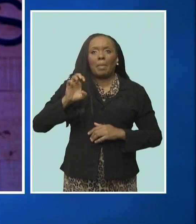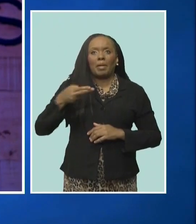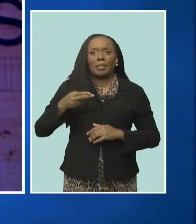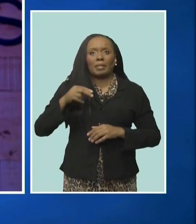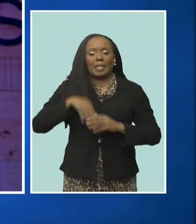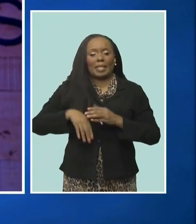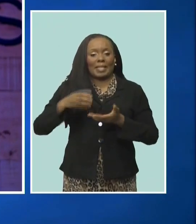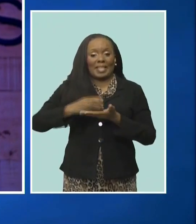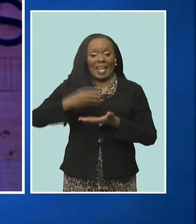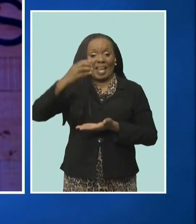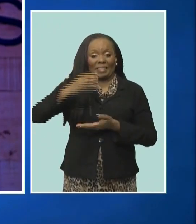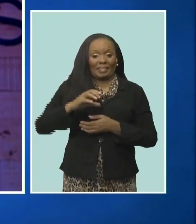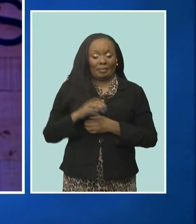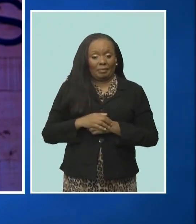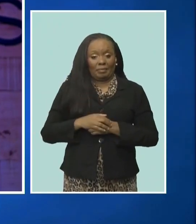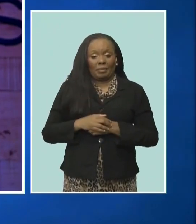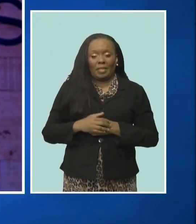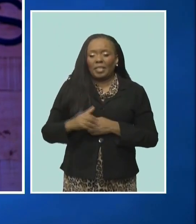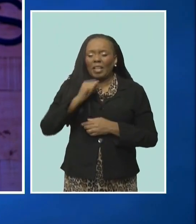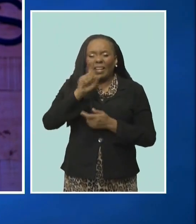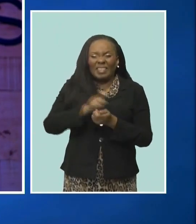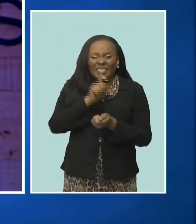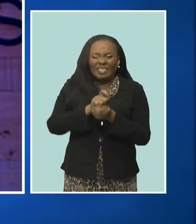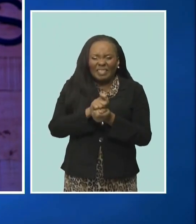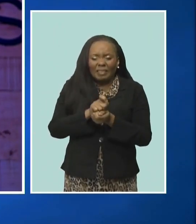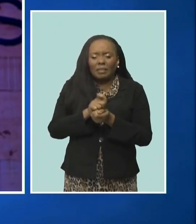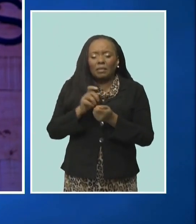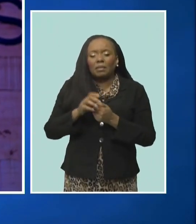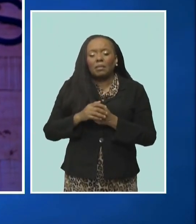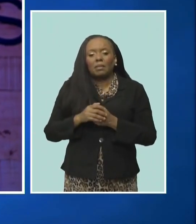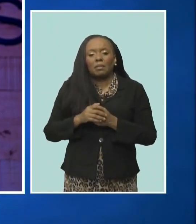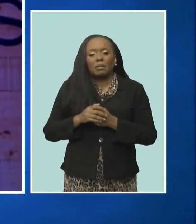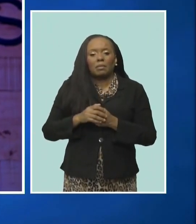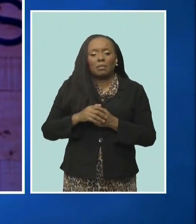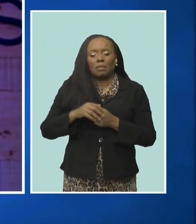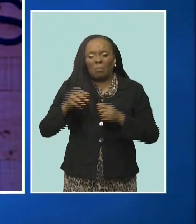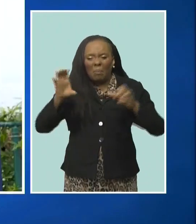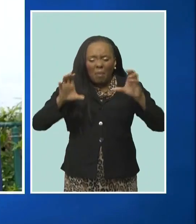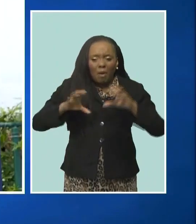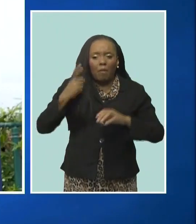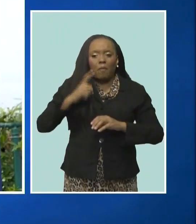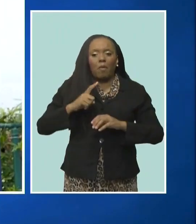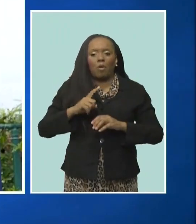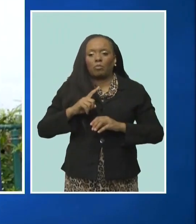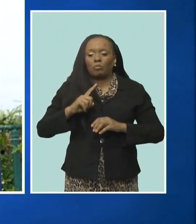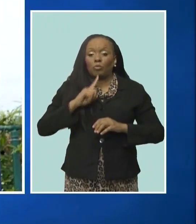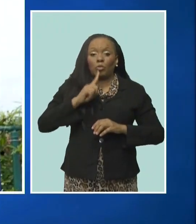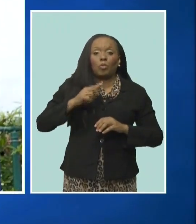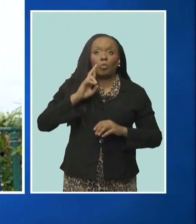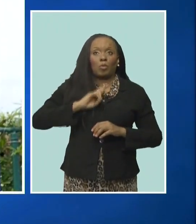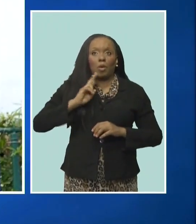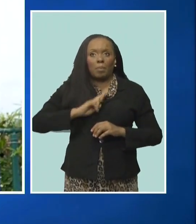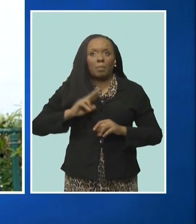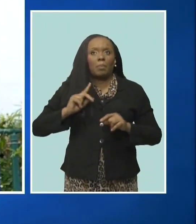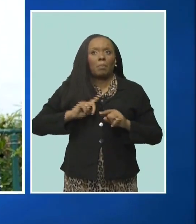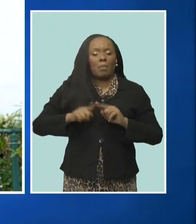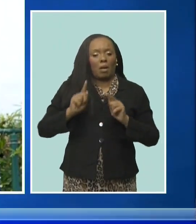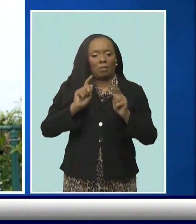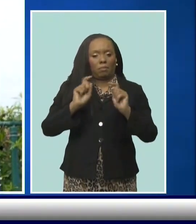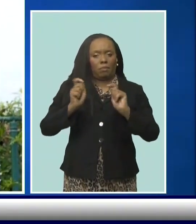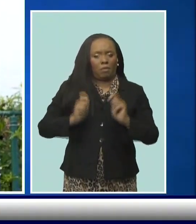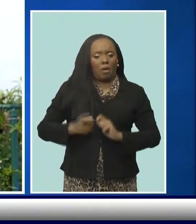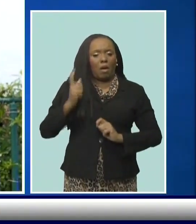recipe. We've done what we can to tweak it and to innovate it a little bit to just reach it to a larger